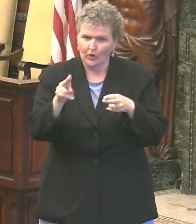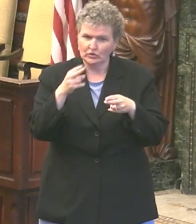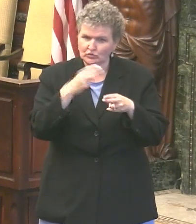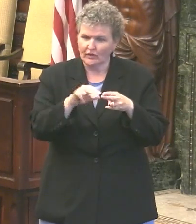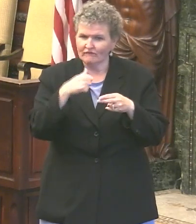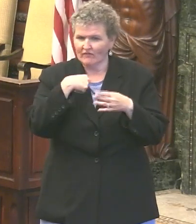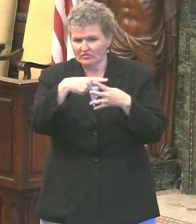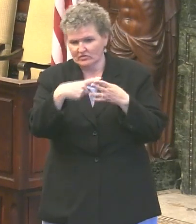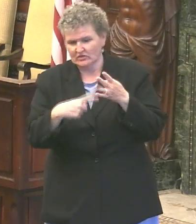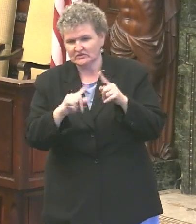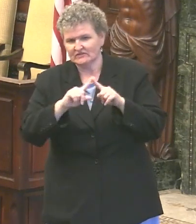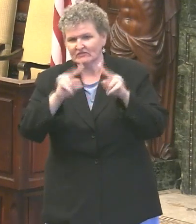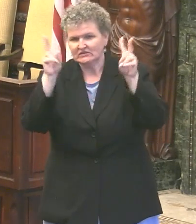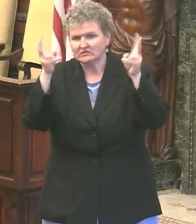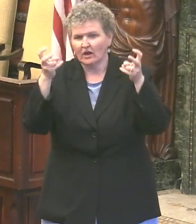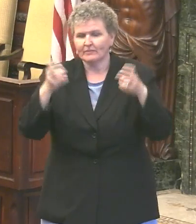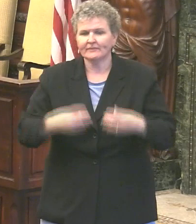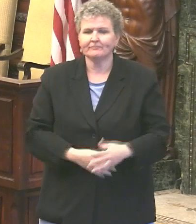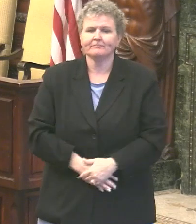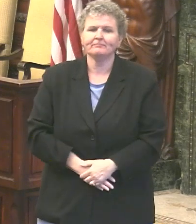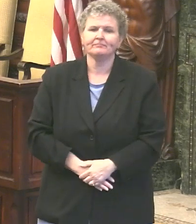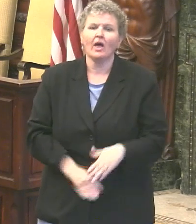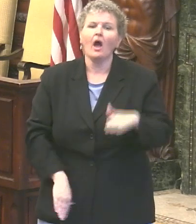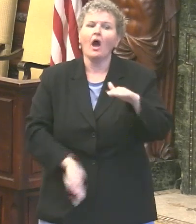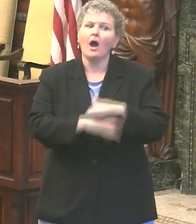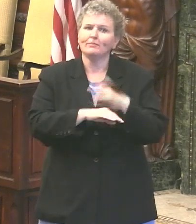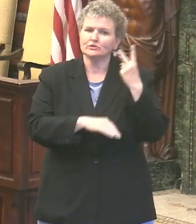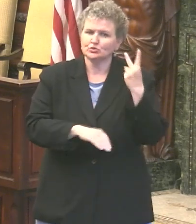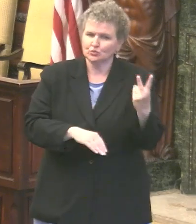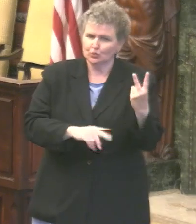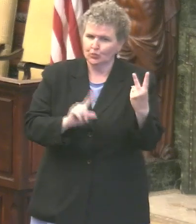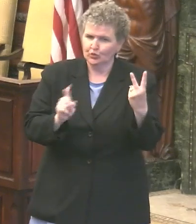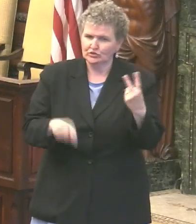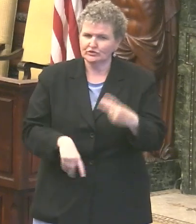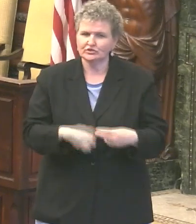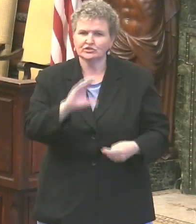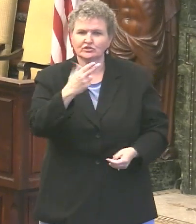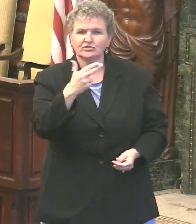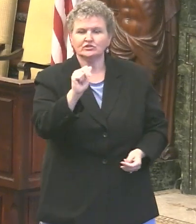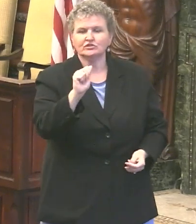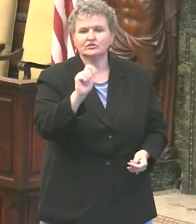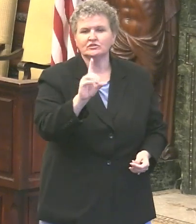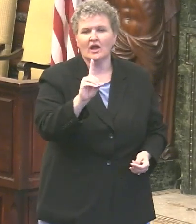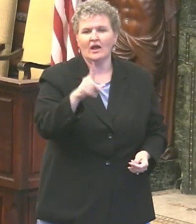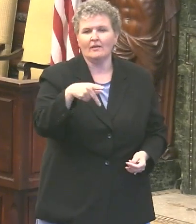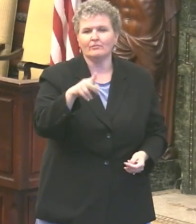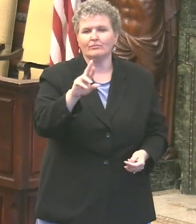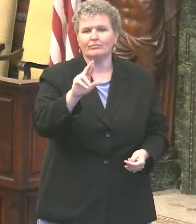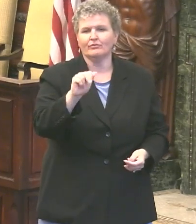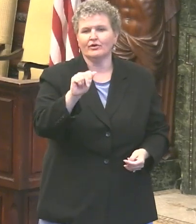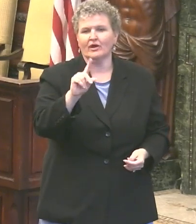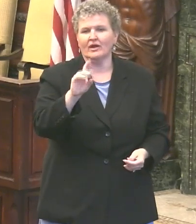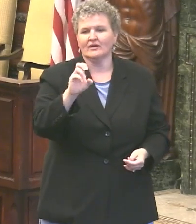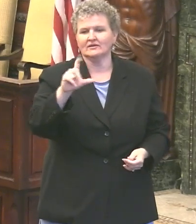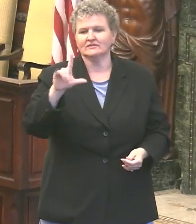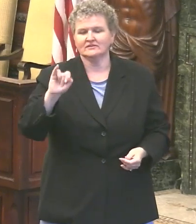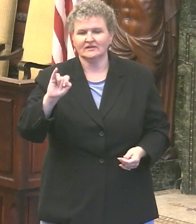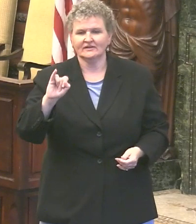topics to no more than 2. And let's go back to Chad Perdelli of 6ABC. Yeah,